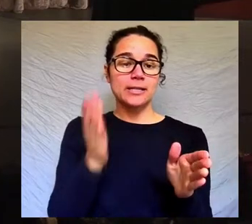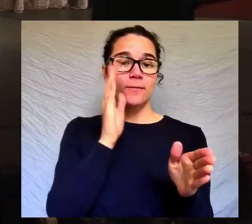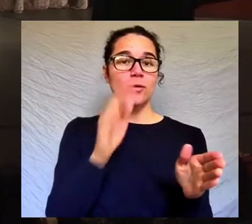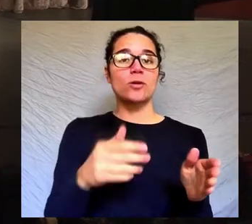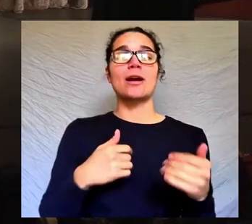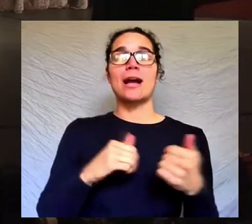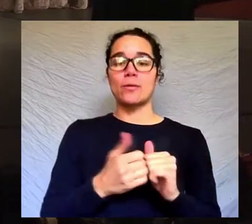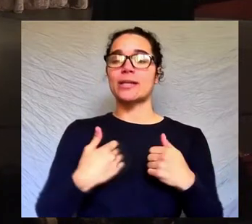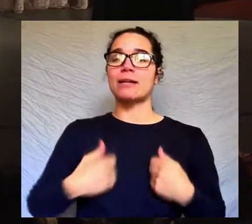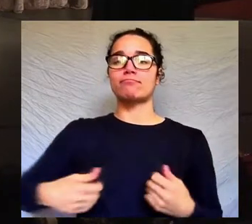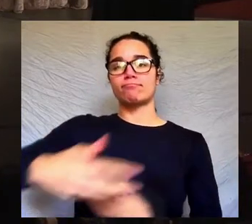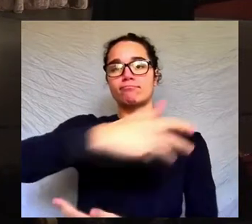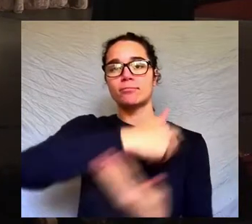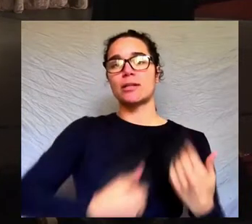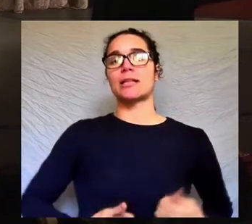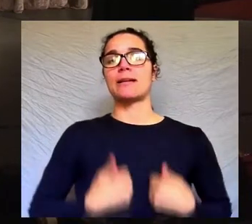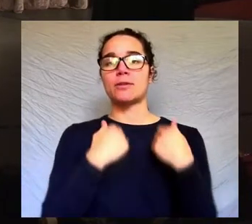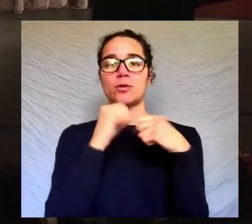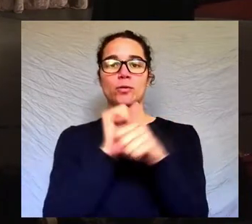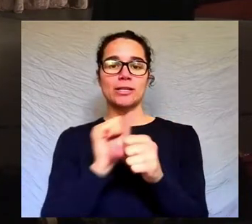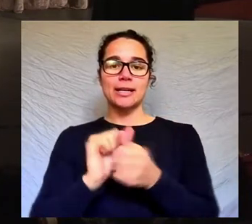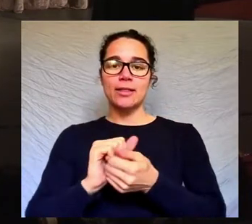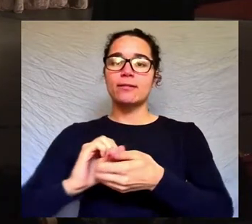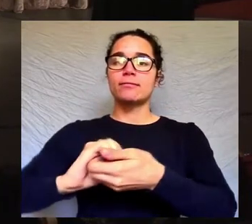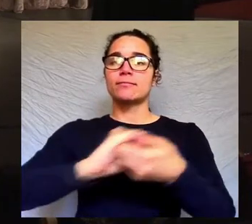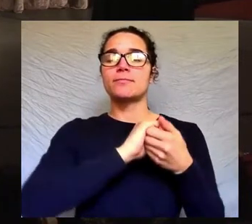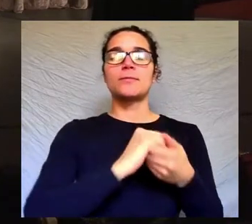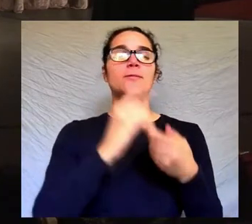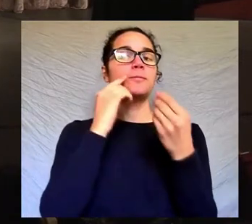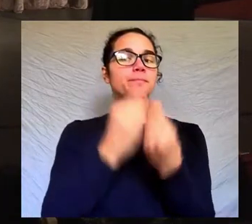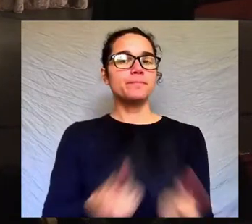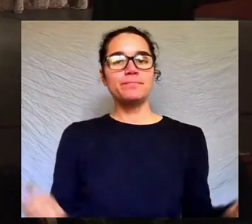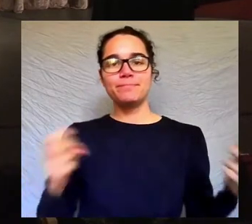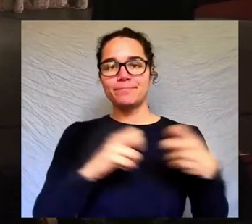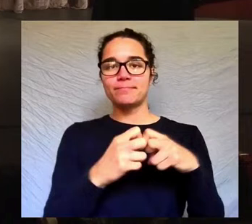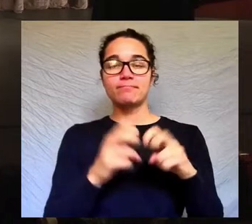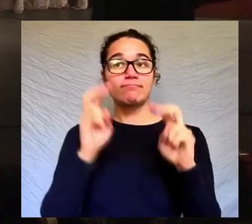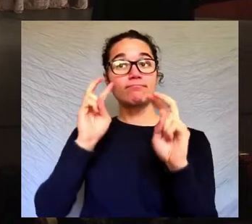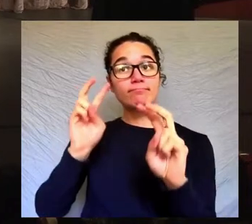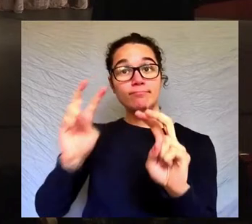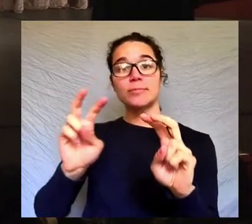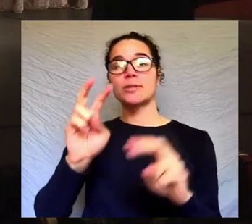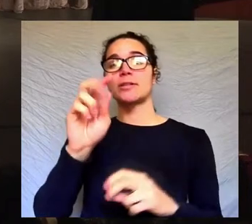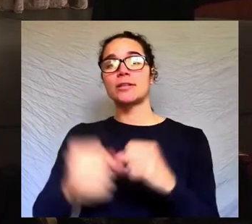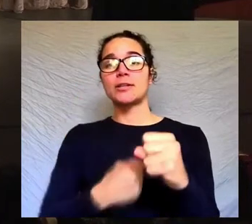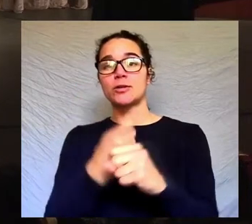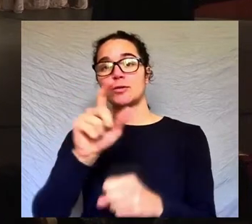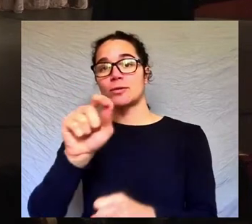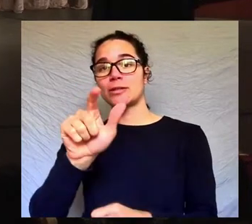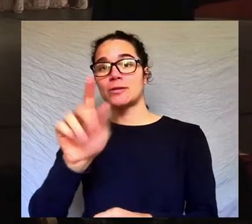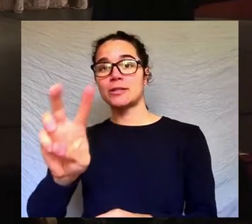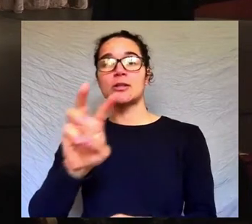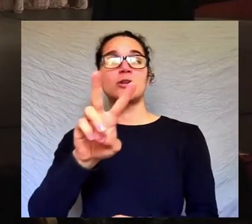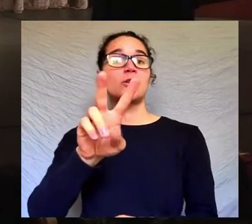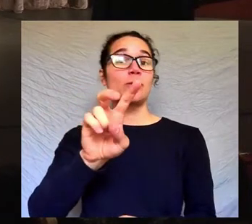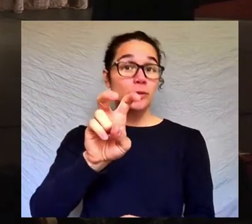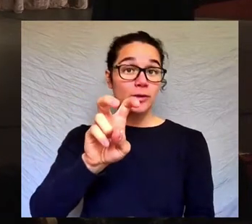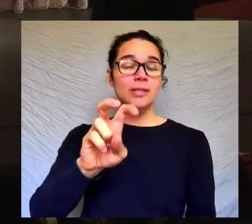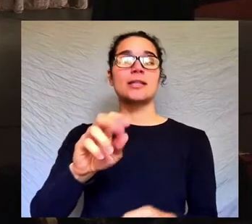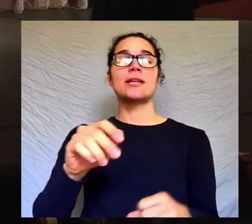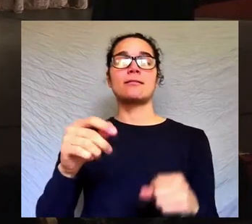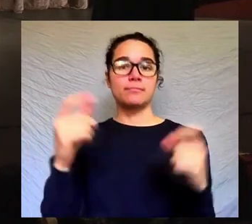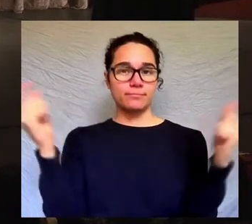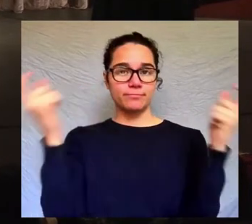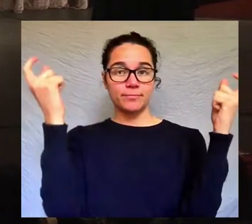And as we look forward to 2026 and the 250th anniversary of our nation's founding, CPB and all of